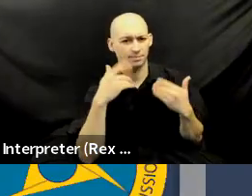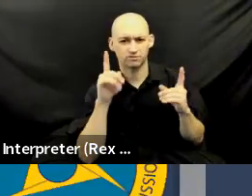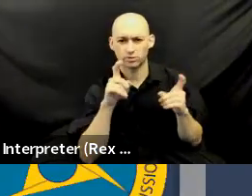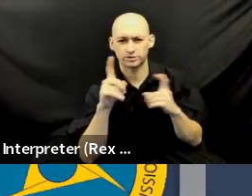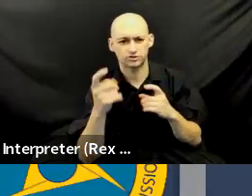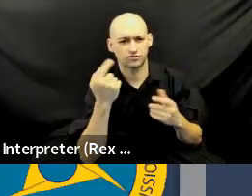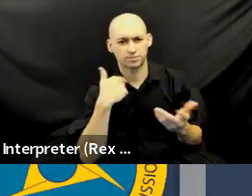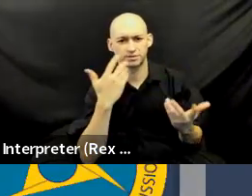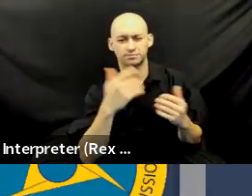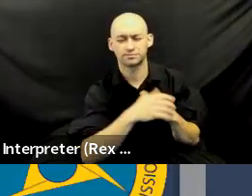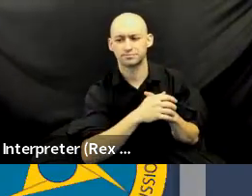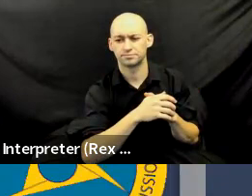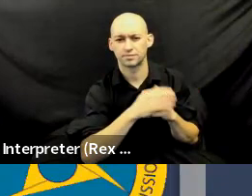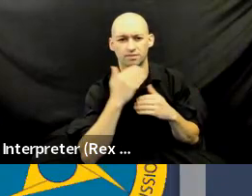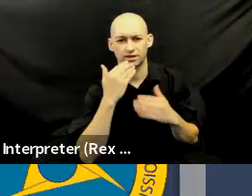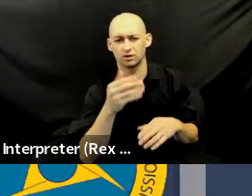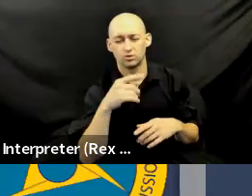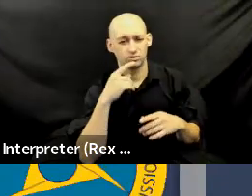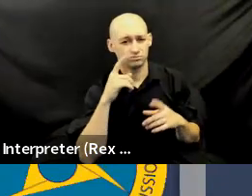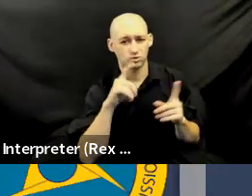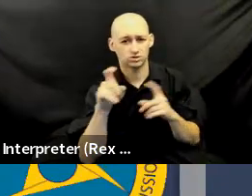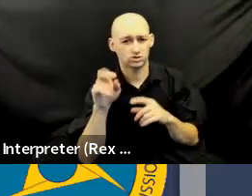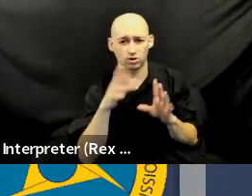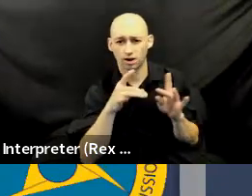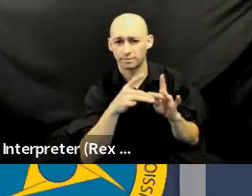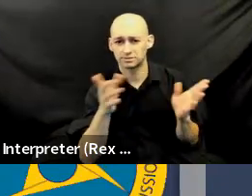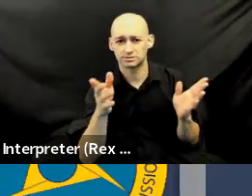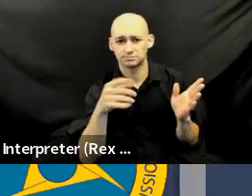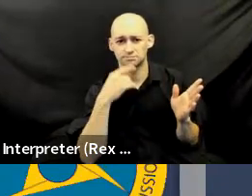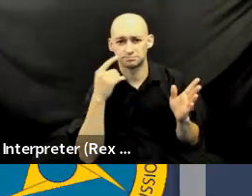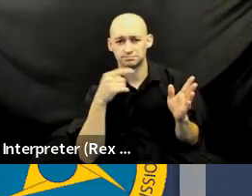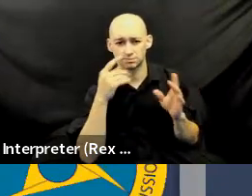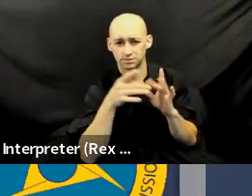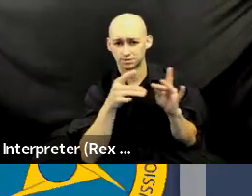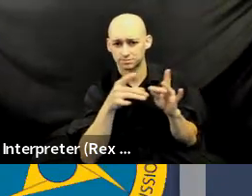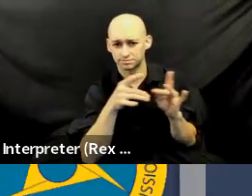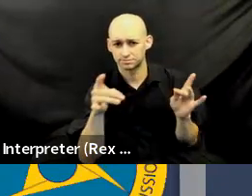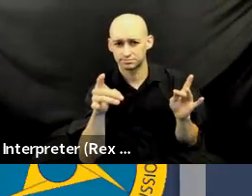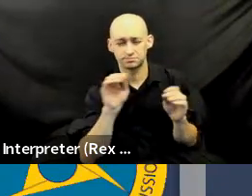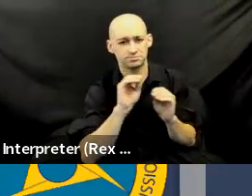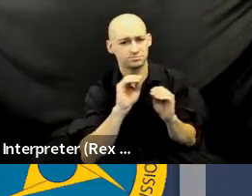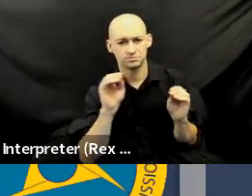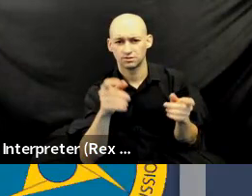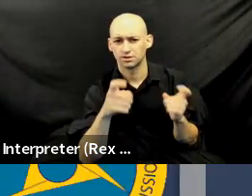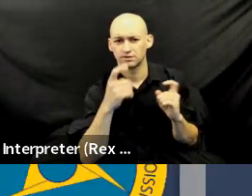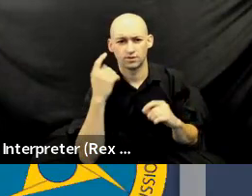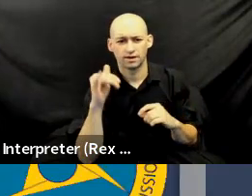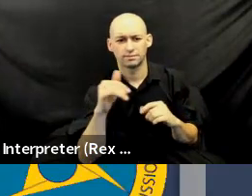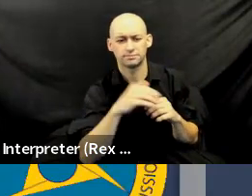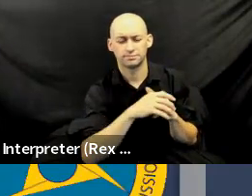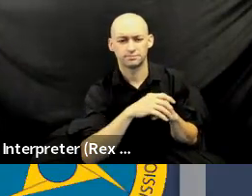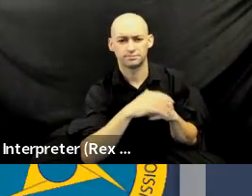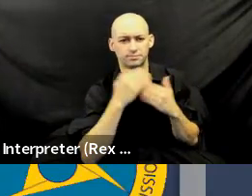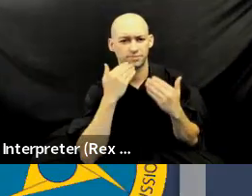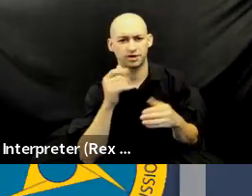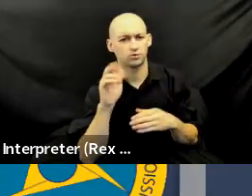you. Do we have any comments or questions from commissioners? Do we have any public comment? We did not receive any public comment for the item. Thank you. Okay. Thank you,